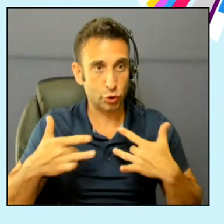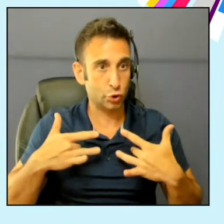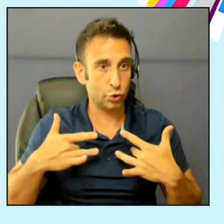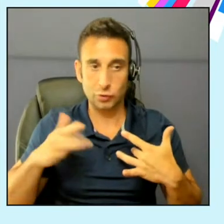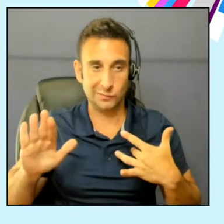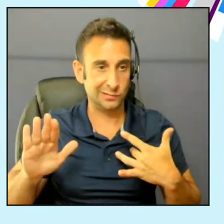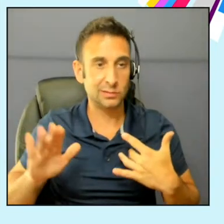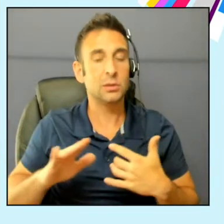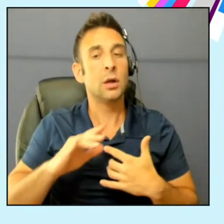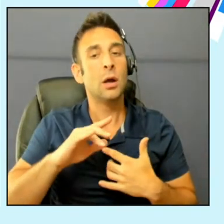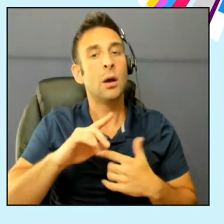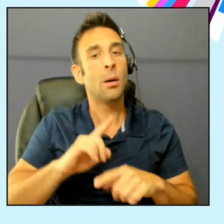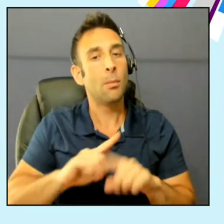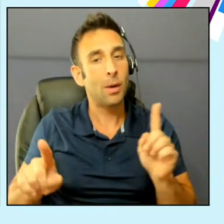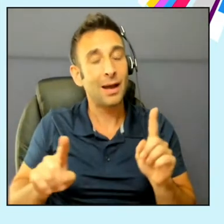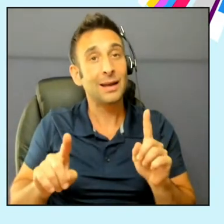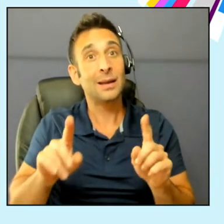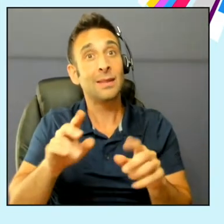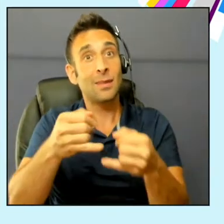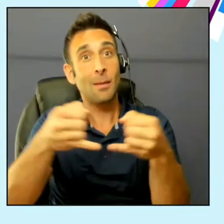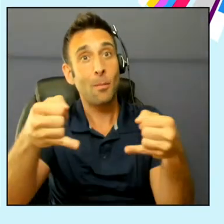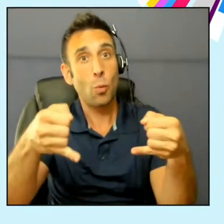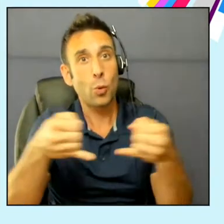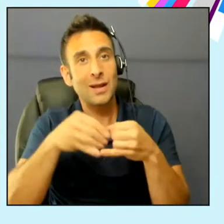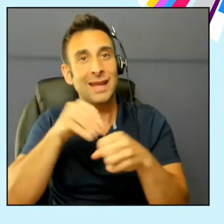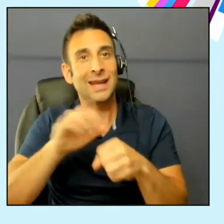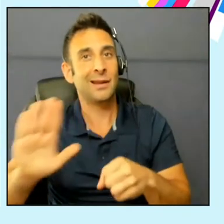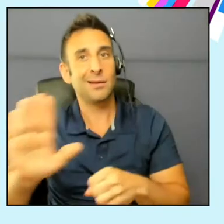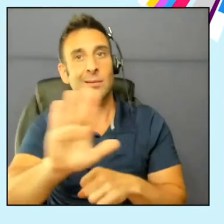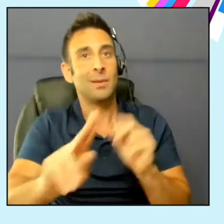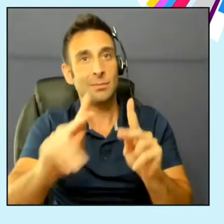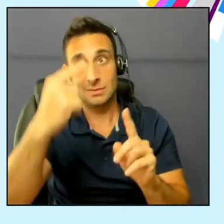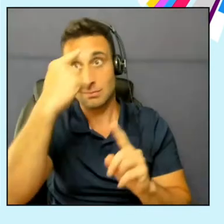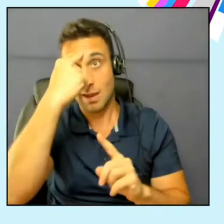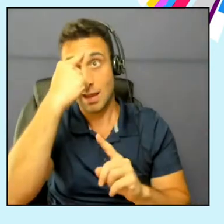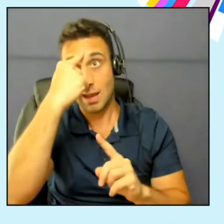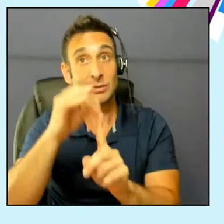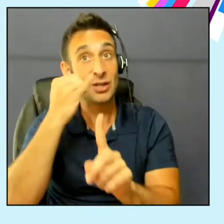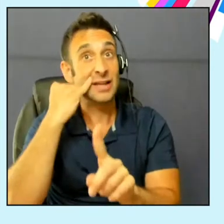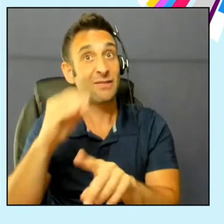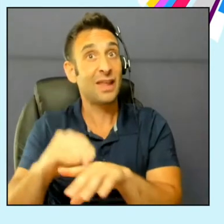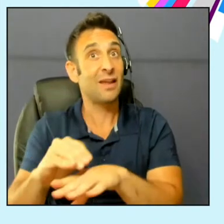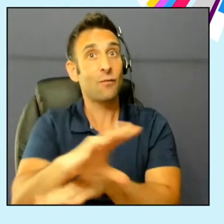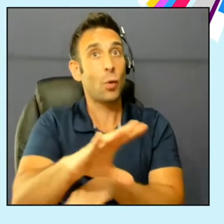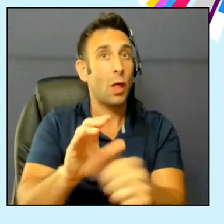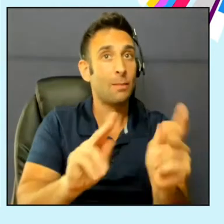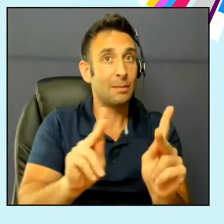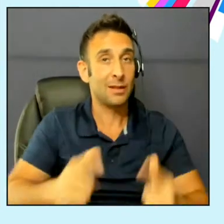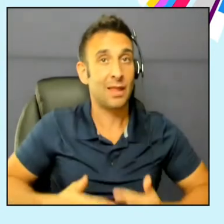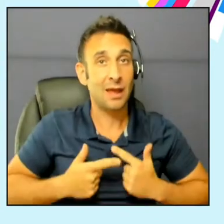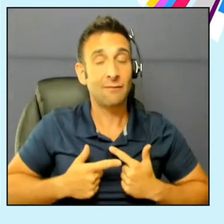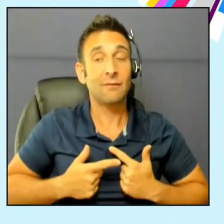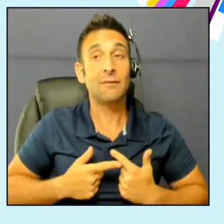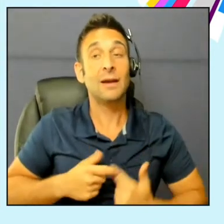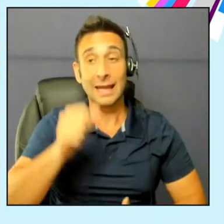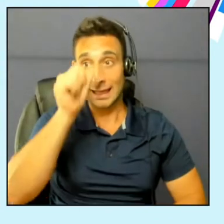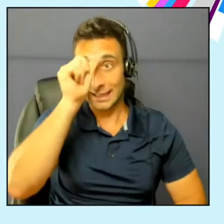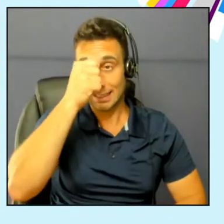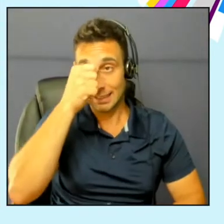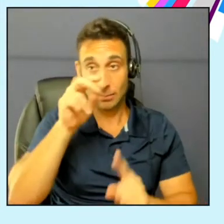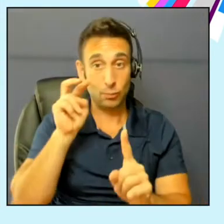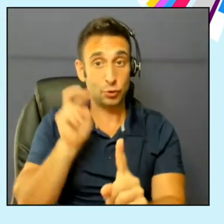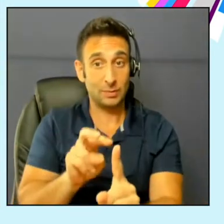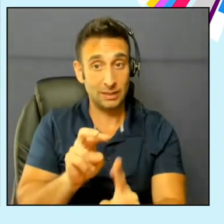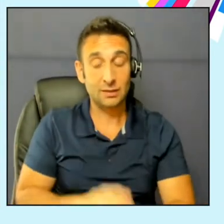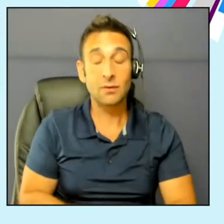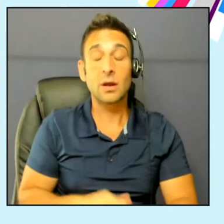in the minds of people, especially those who influence the lives of others. From an Indian perspective, there is a border between community members in